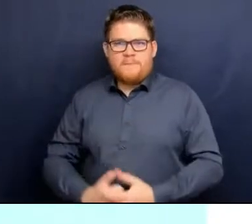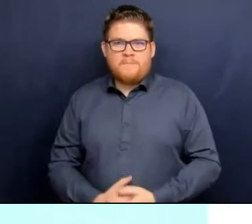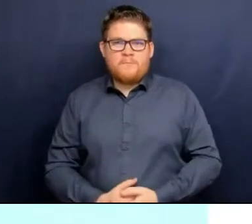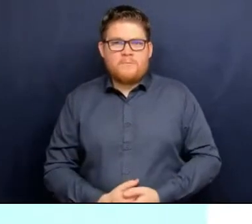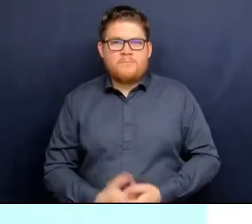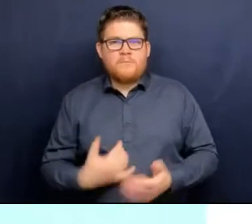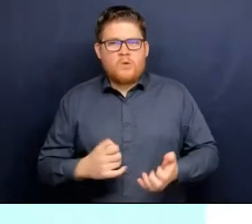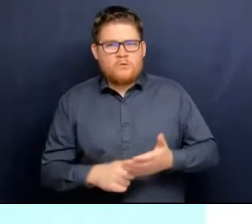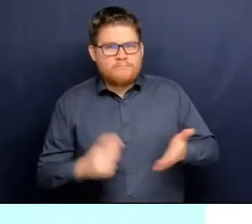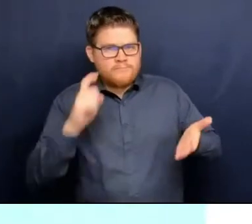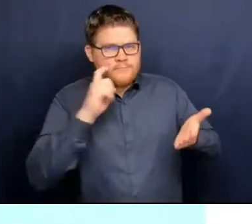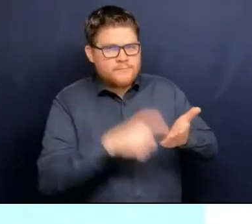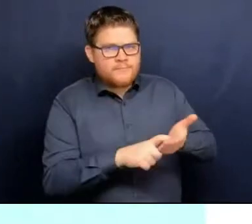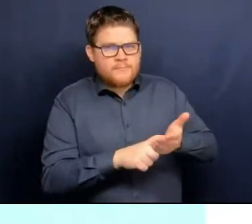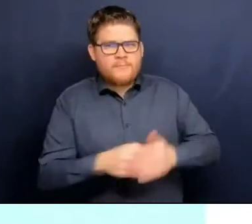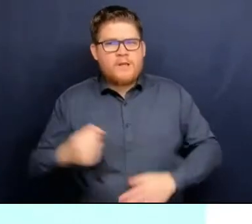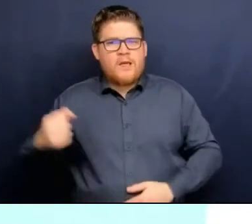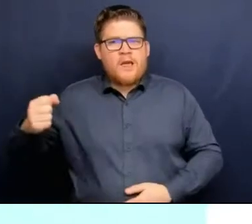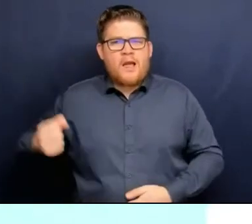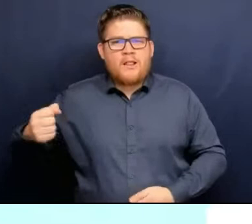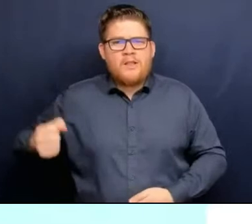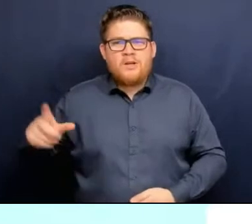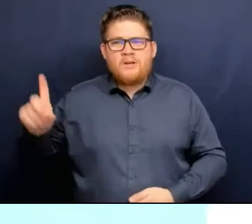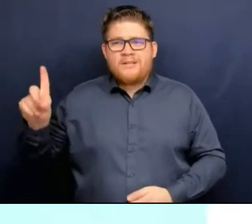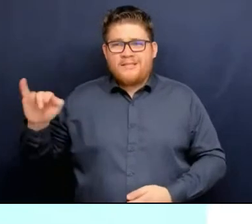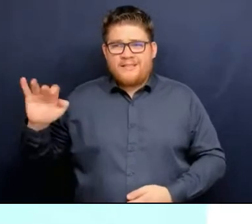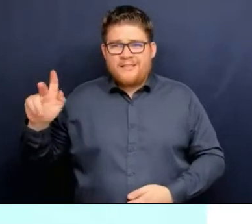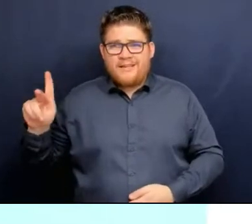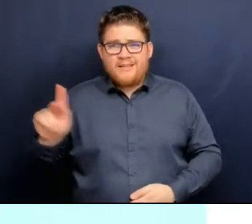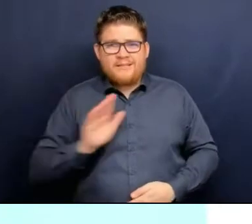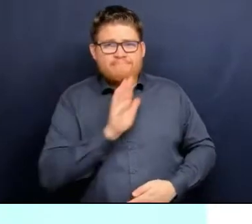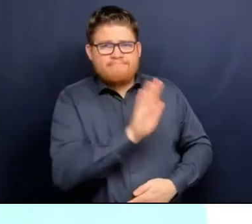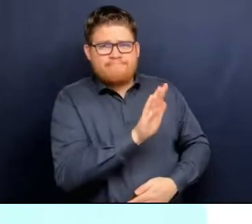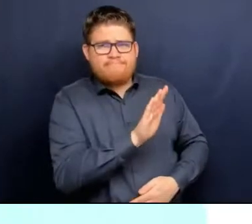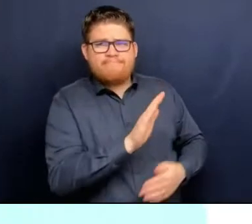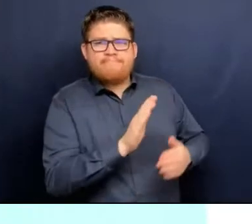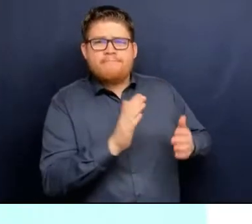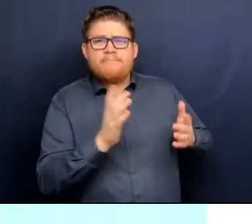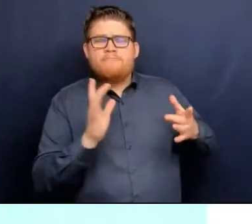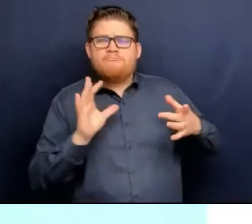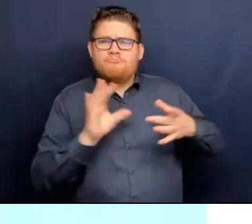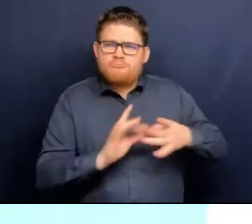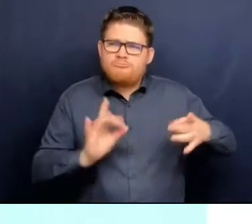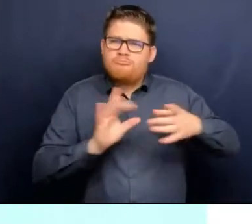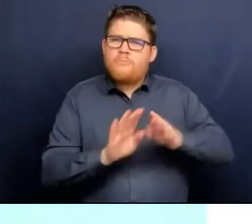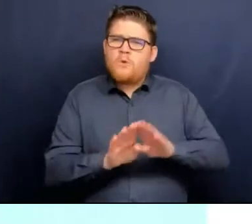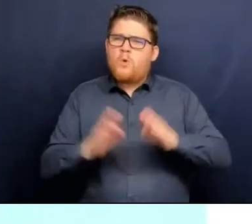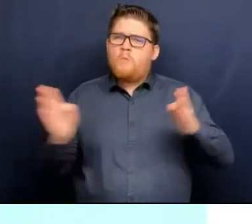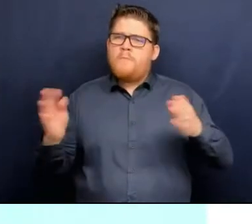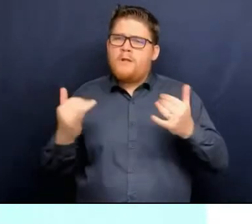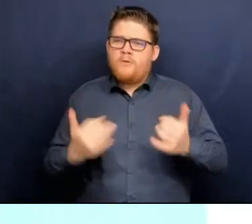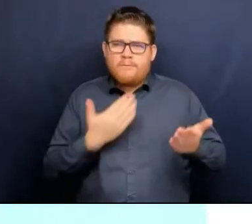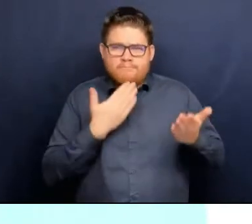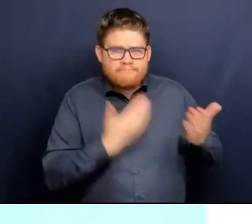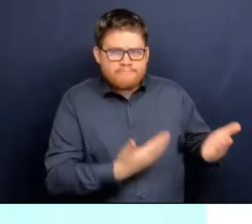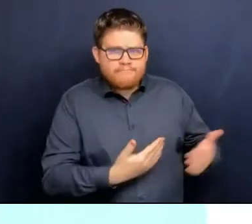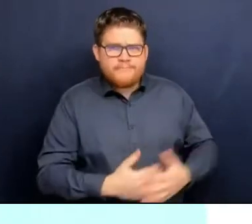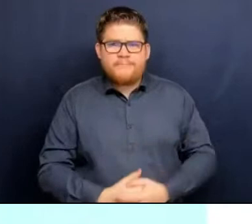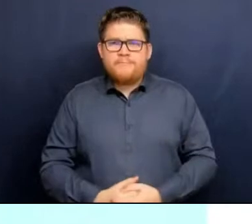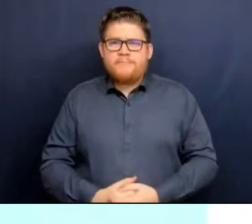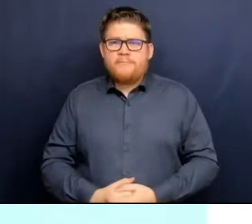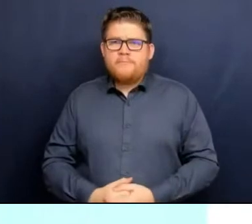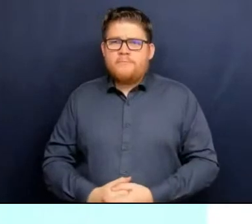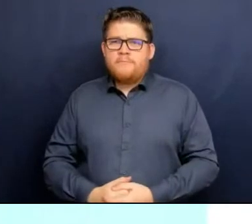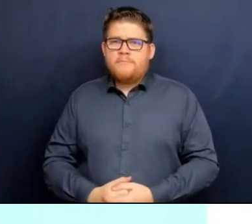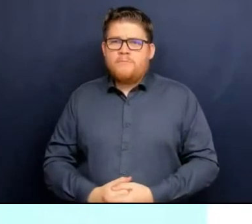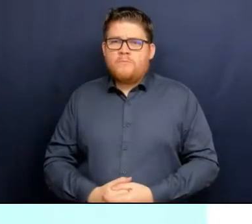Dick for your beautiful words and your warm welcome. Not wanting to also acknowledge the traditional territory of the Esquimalt